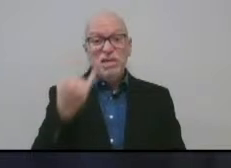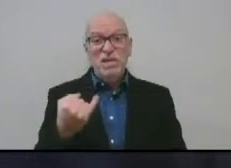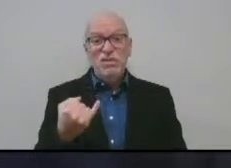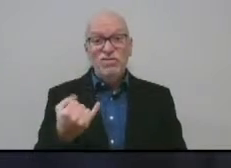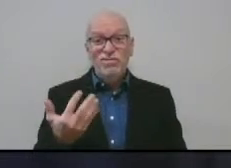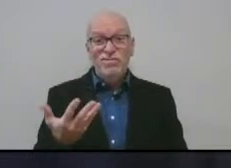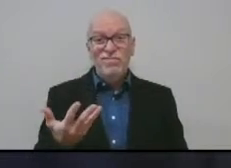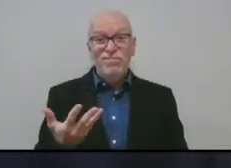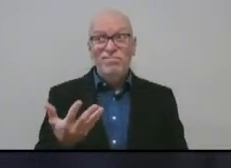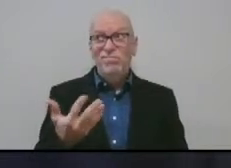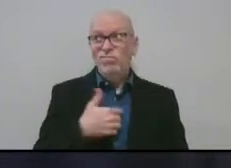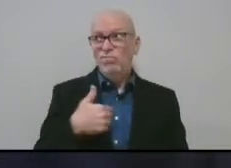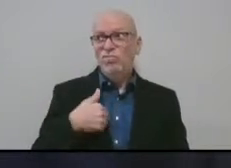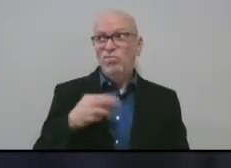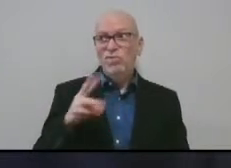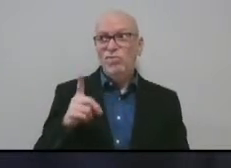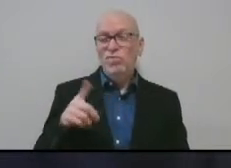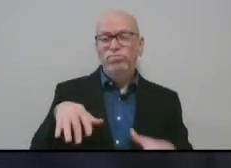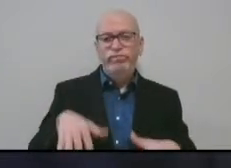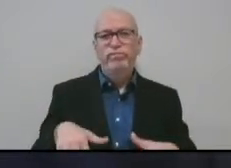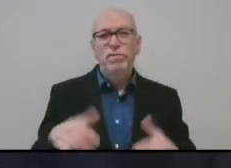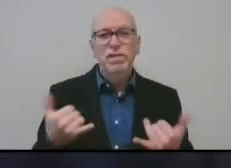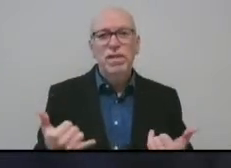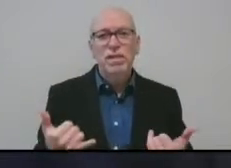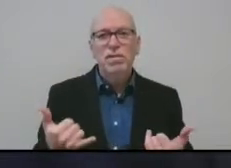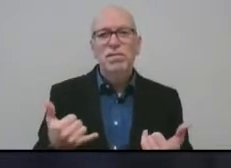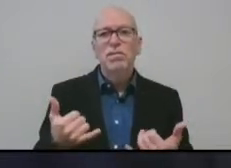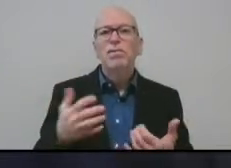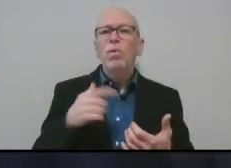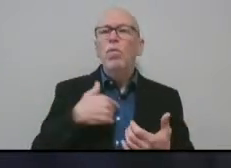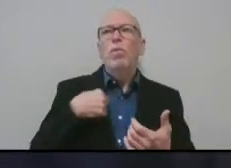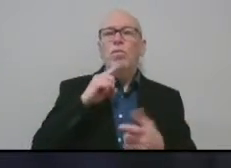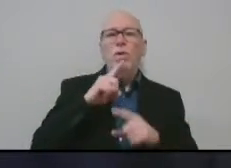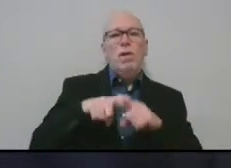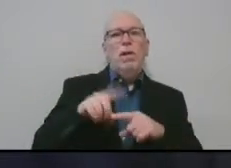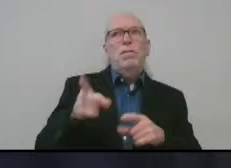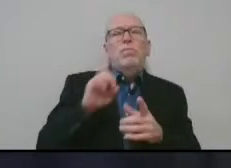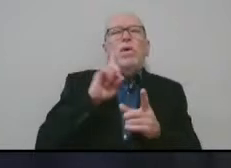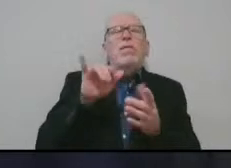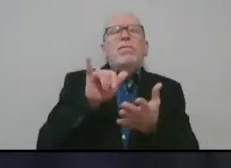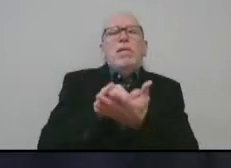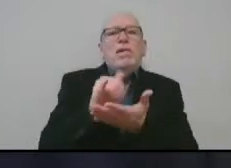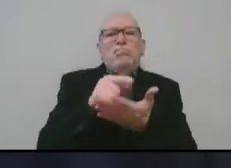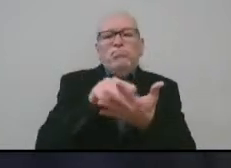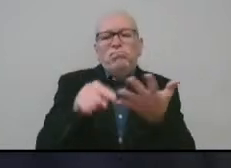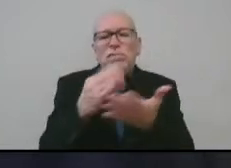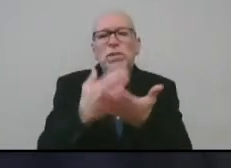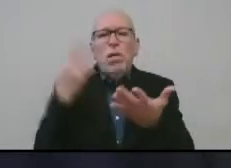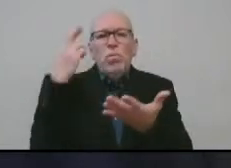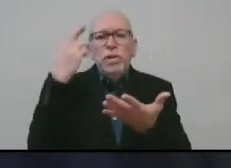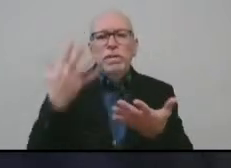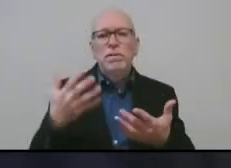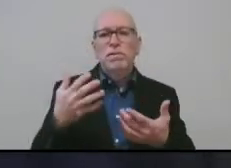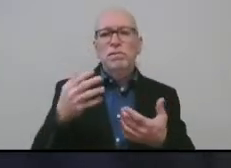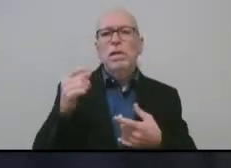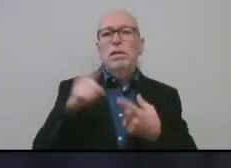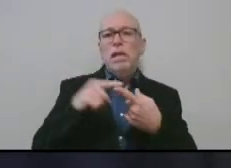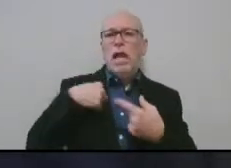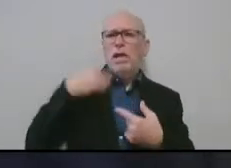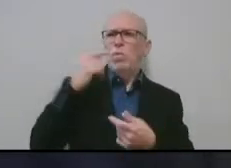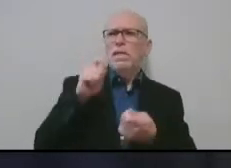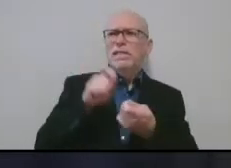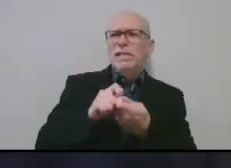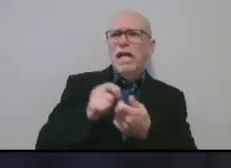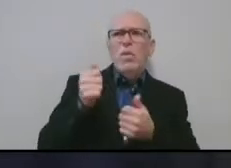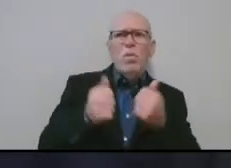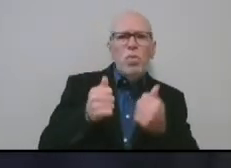how we would be now. So we're relying on that, but those are some of the reasons. Unless I know specifically about which